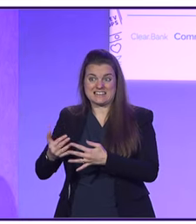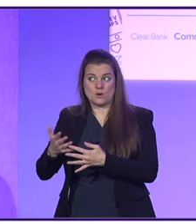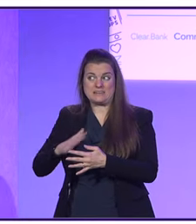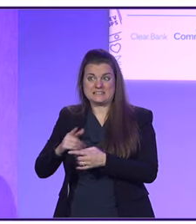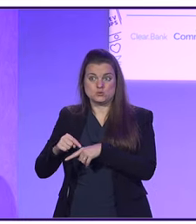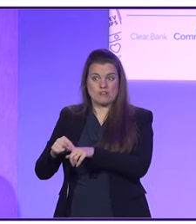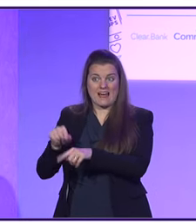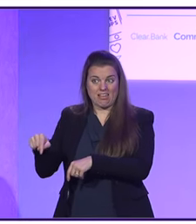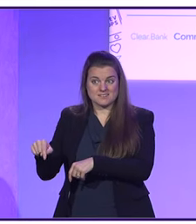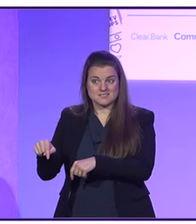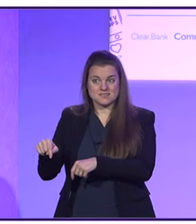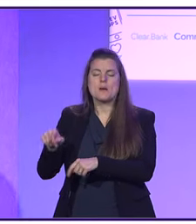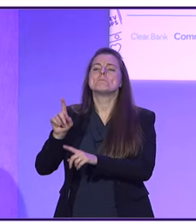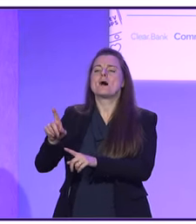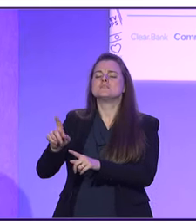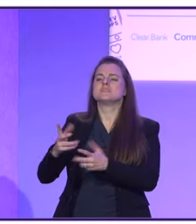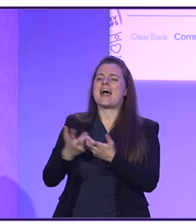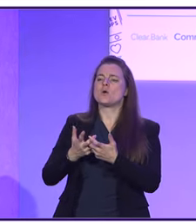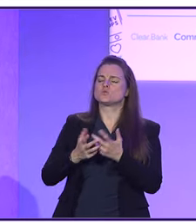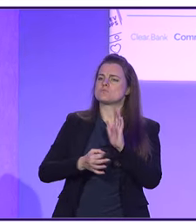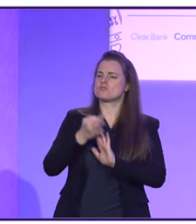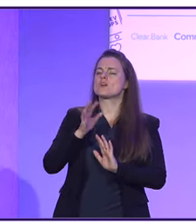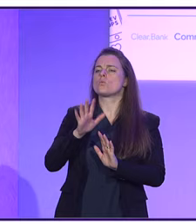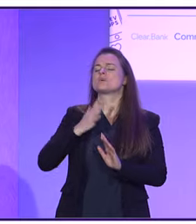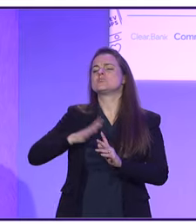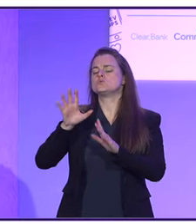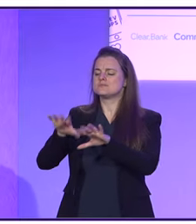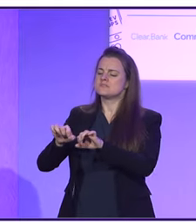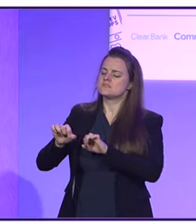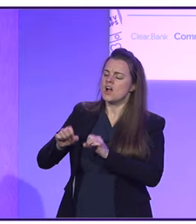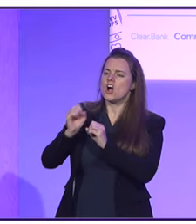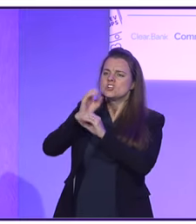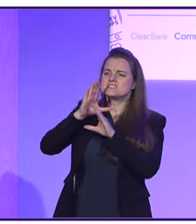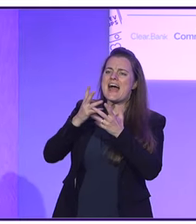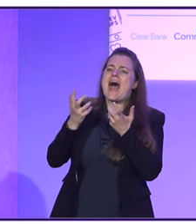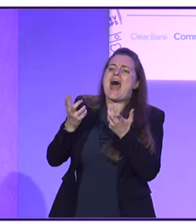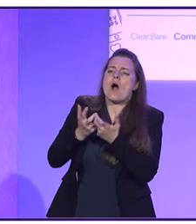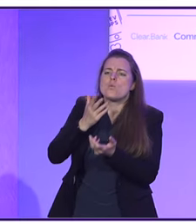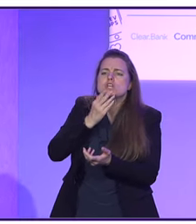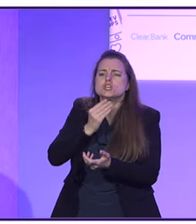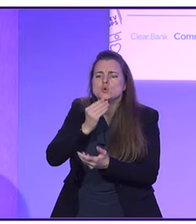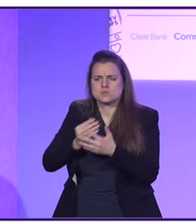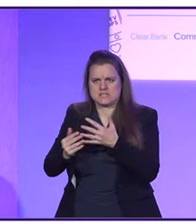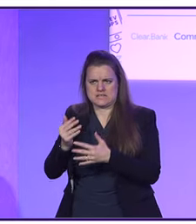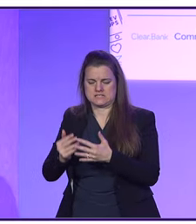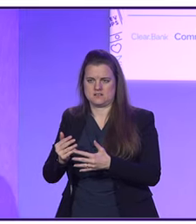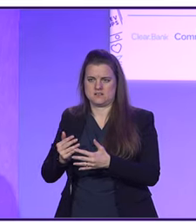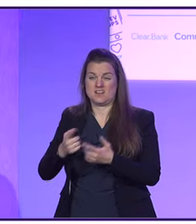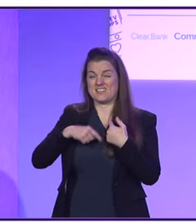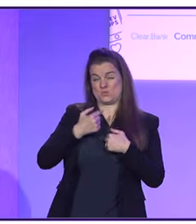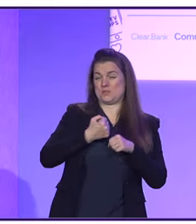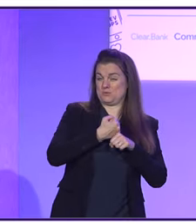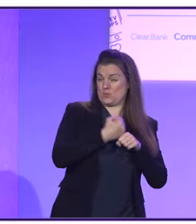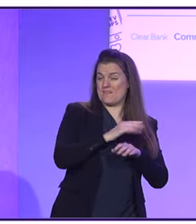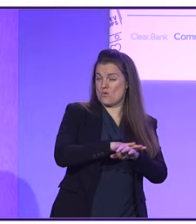first understand how we use the data, and this was the thing that we did at CoreLogix for a long time, to really try to understand how are people actually